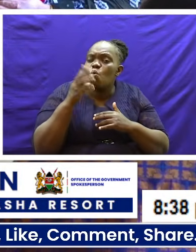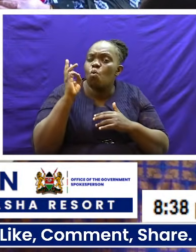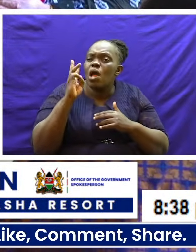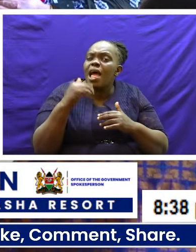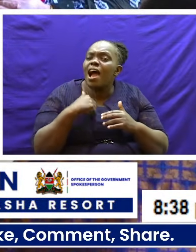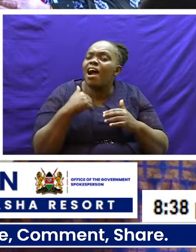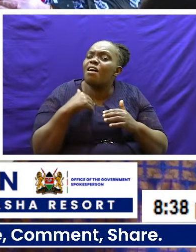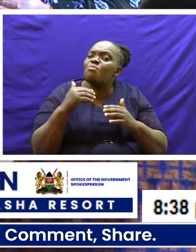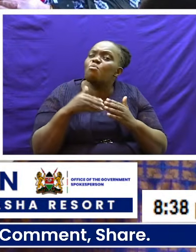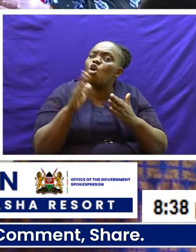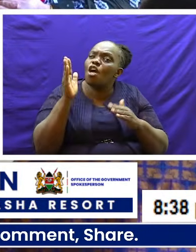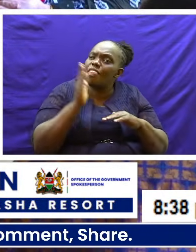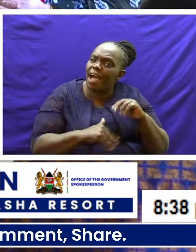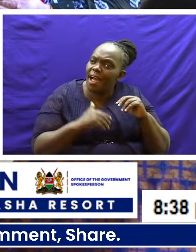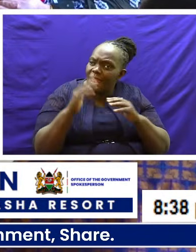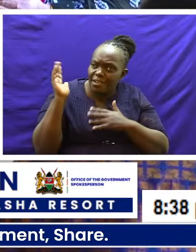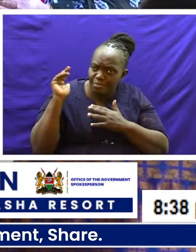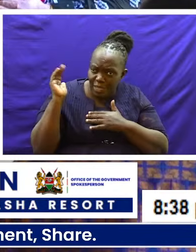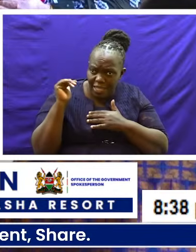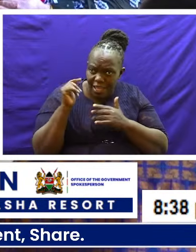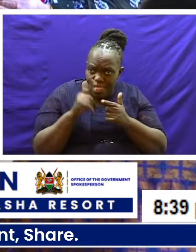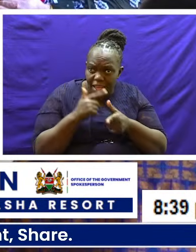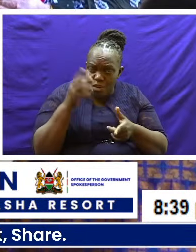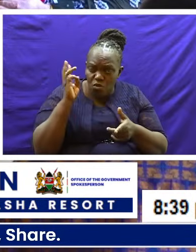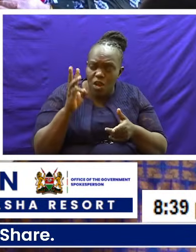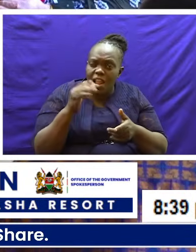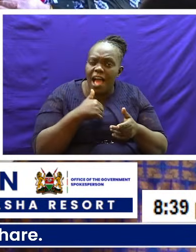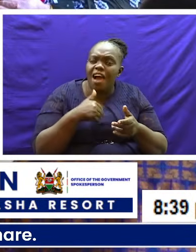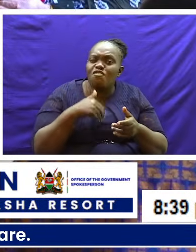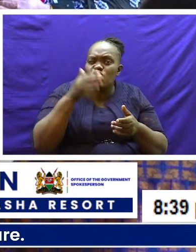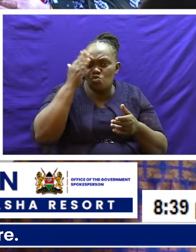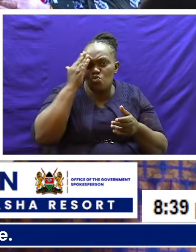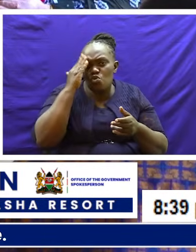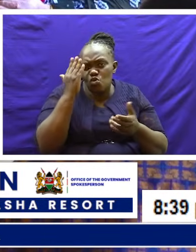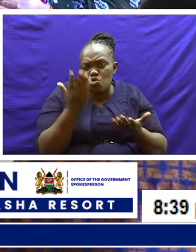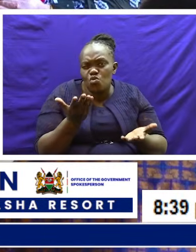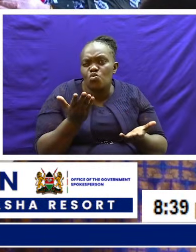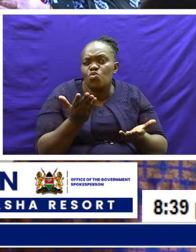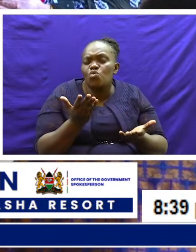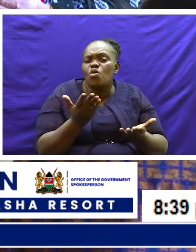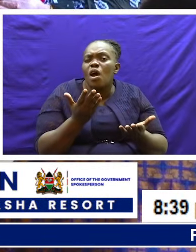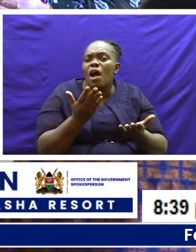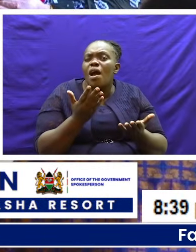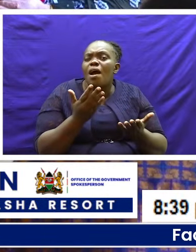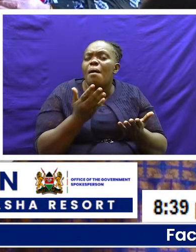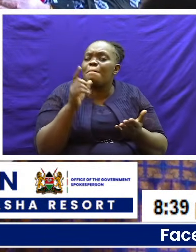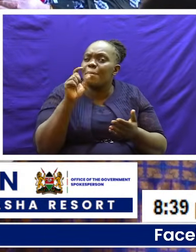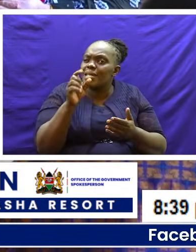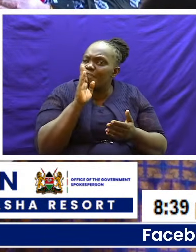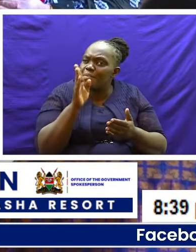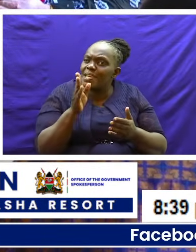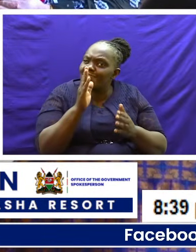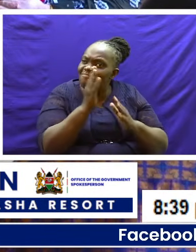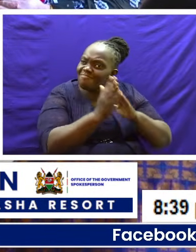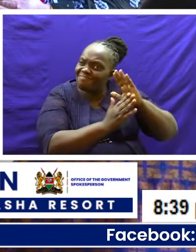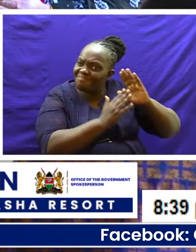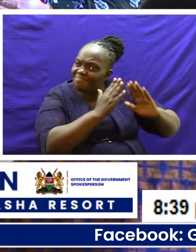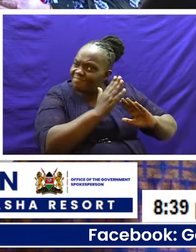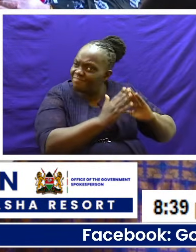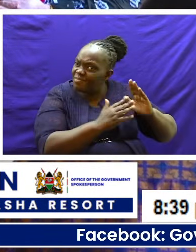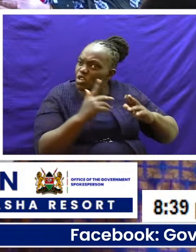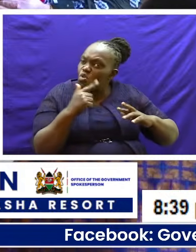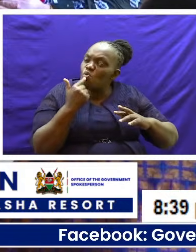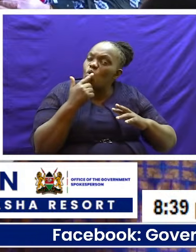exceeding expectations, then we would have to know that there must be a range. It's for those